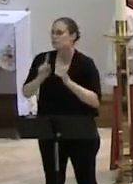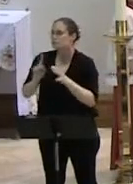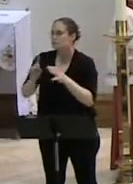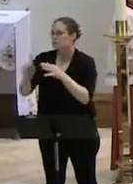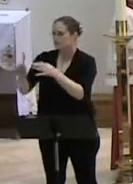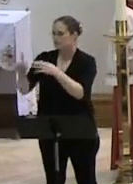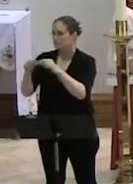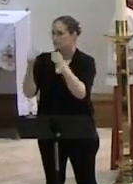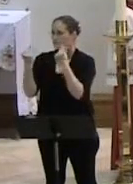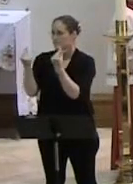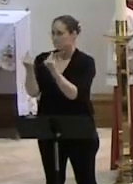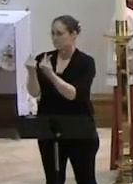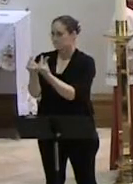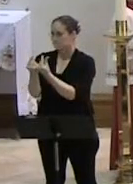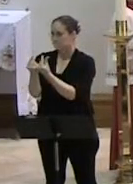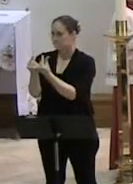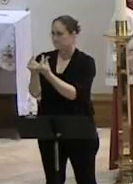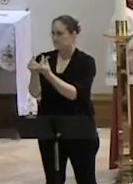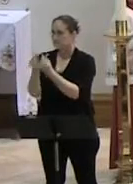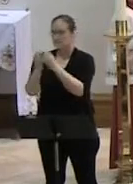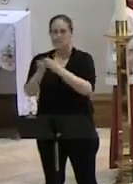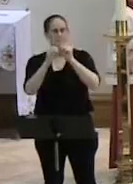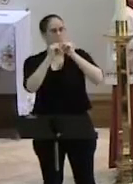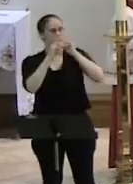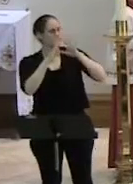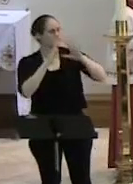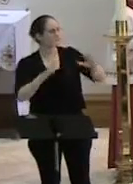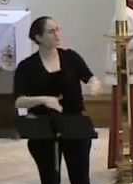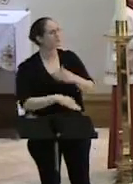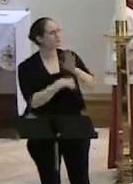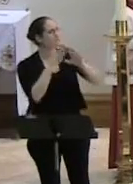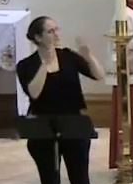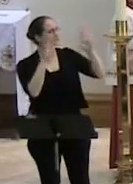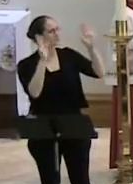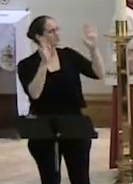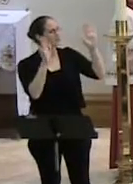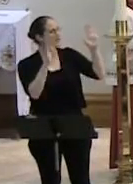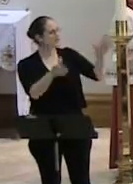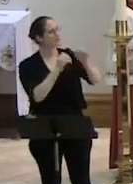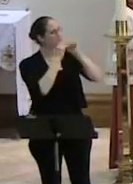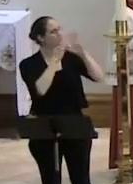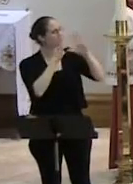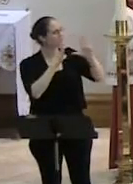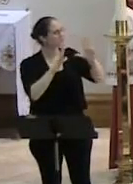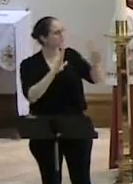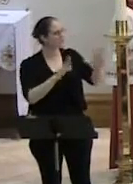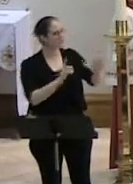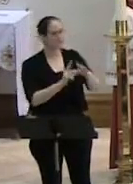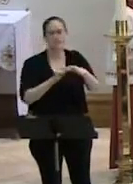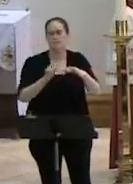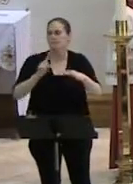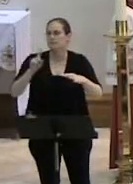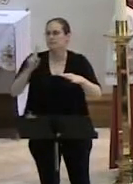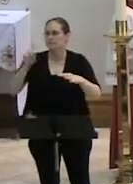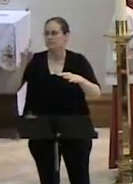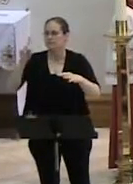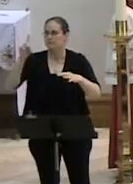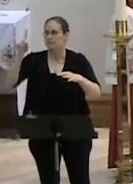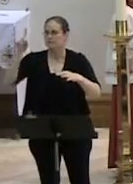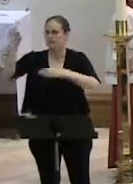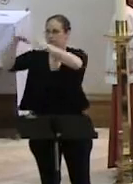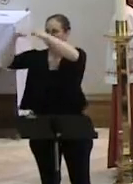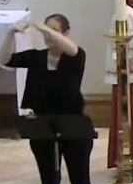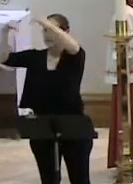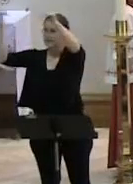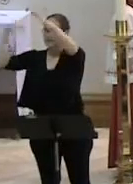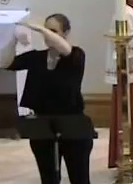Bethany, raised his hands and blessed them. As he blessed them, he parted from them and was taken up